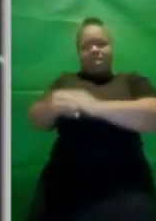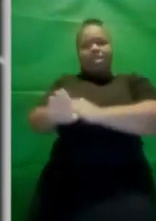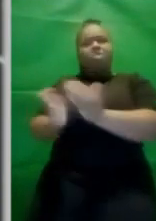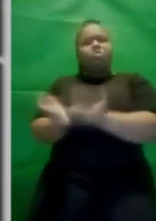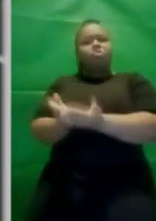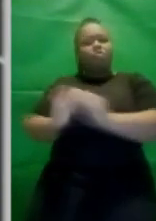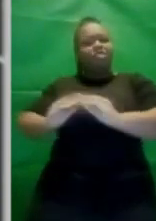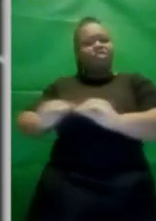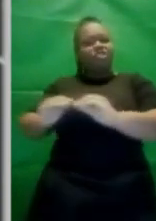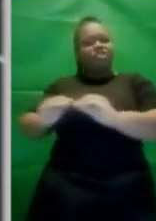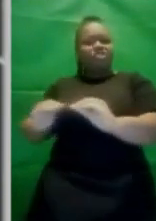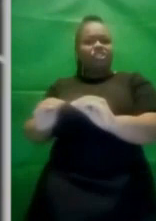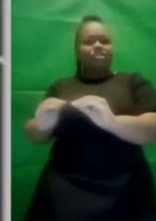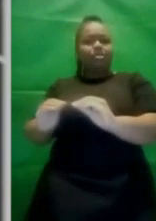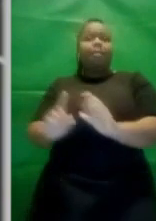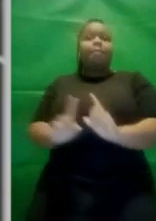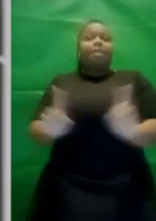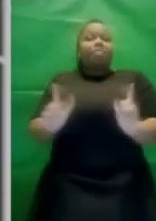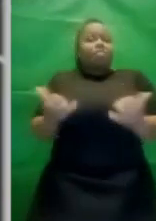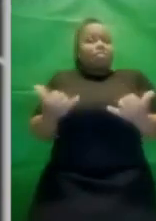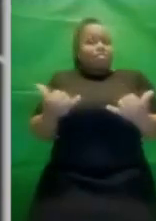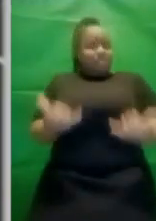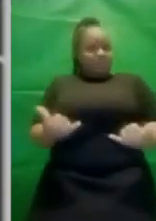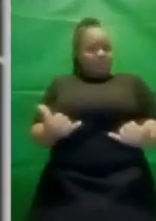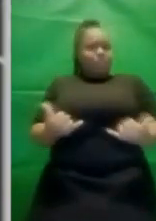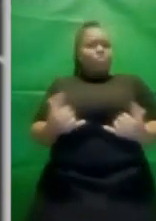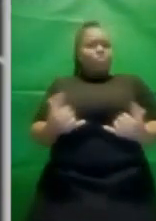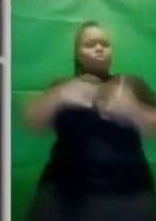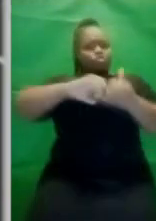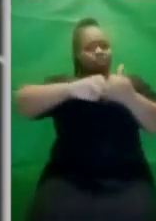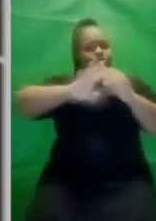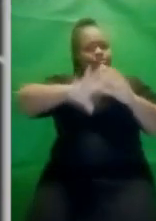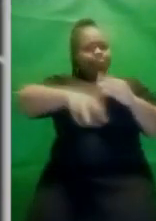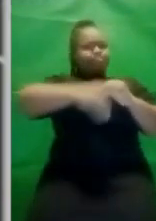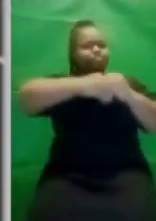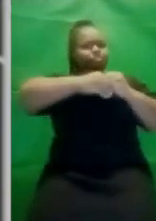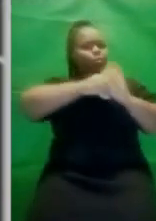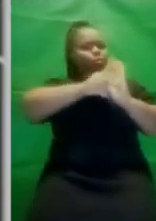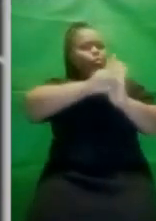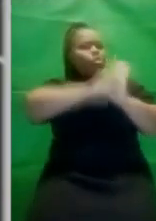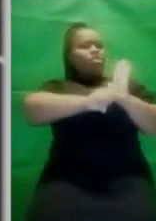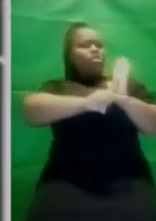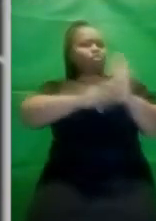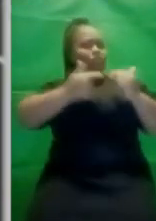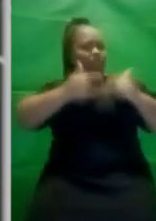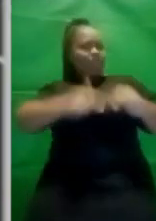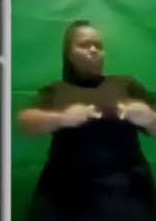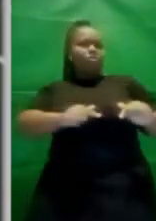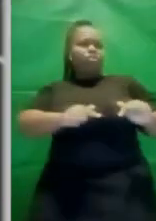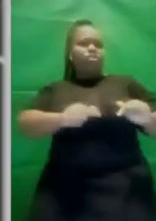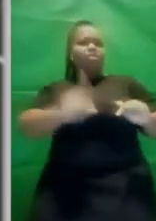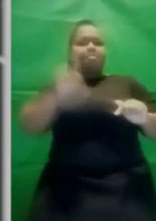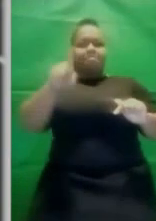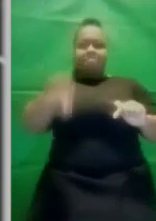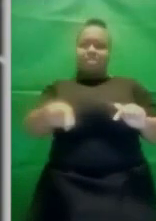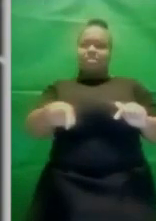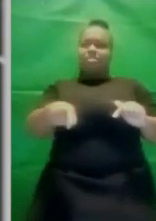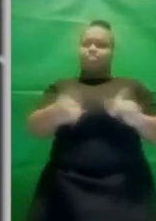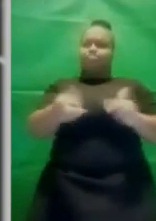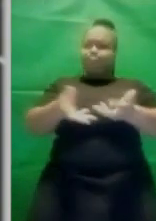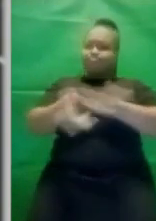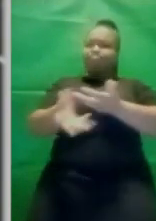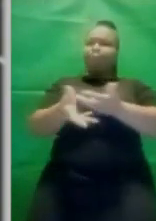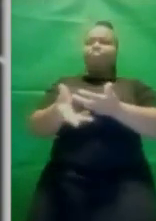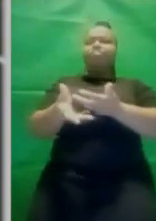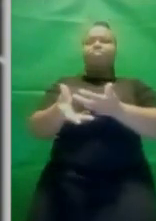looking at inculcating a set of language policies and practices. There will have to be engagement also within the